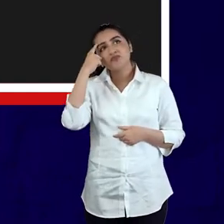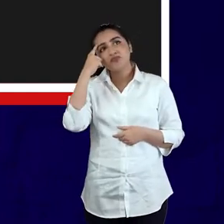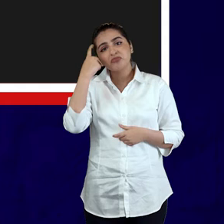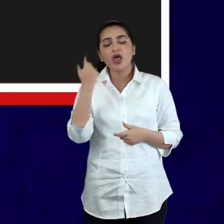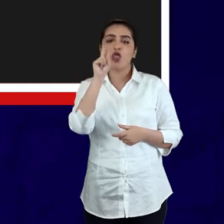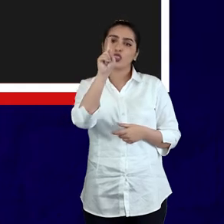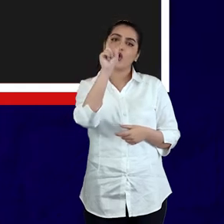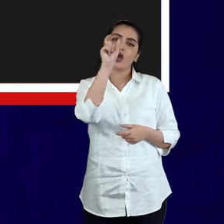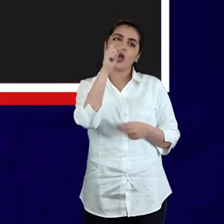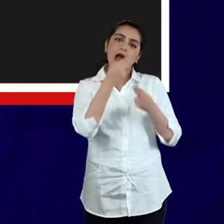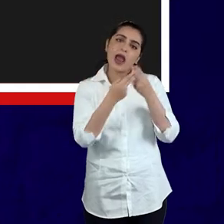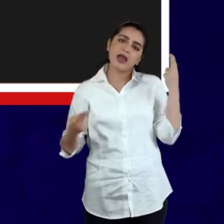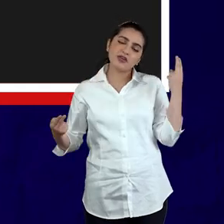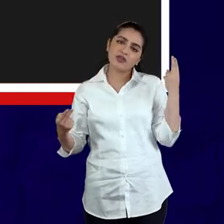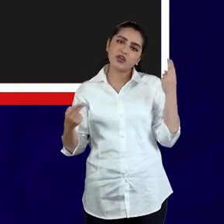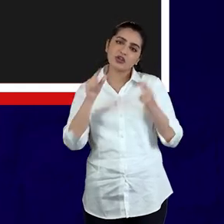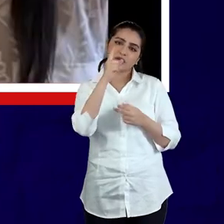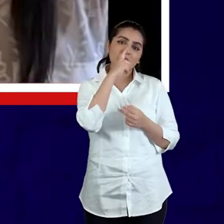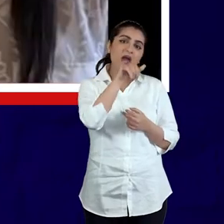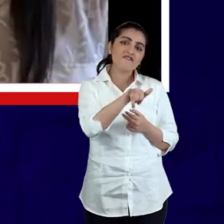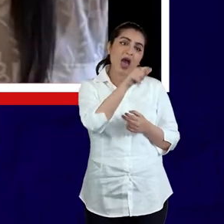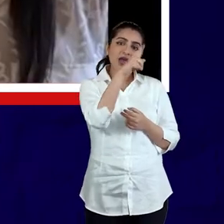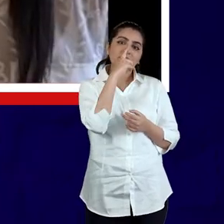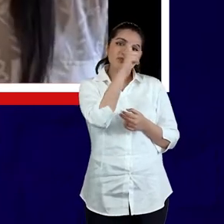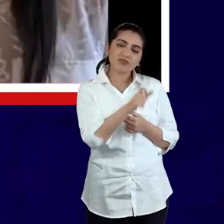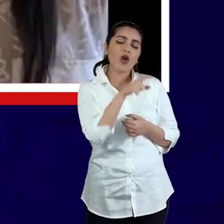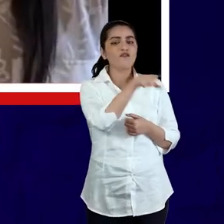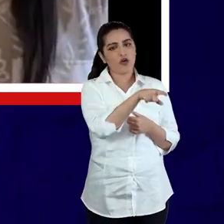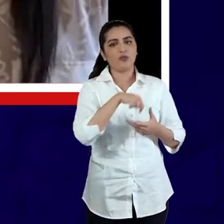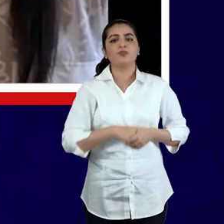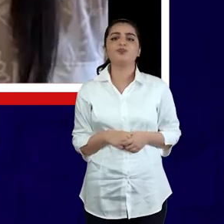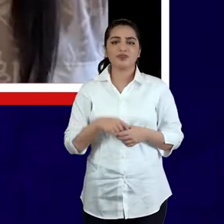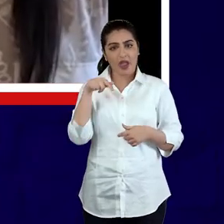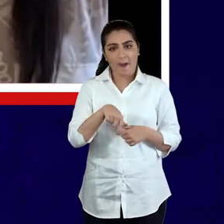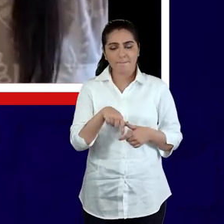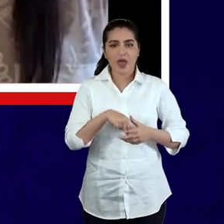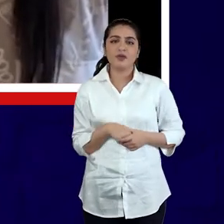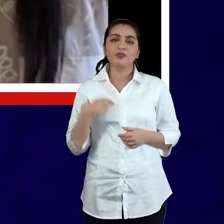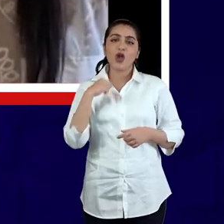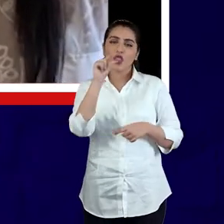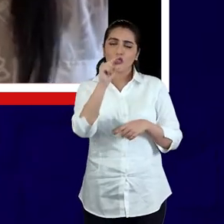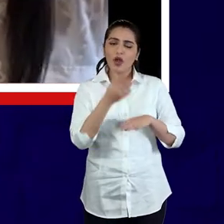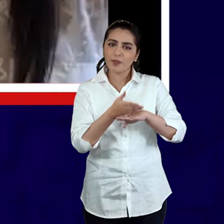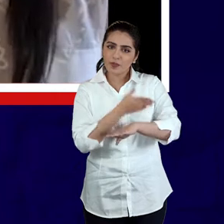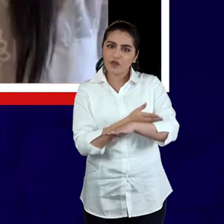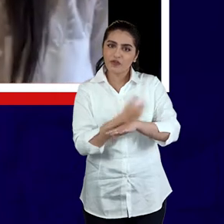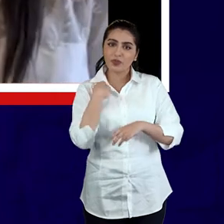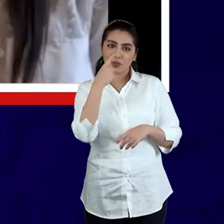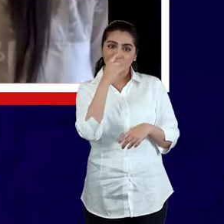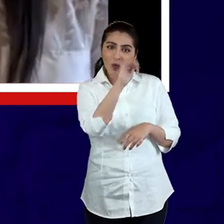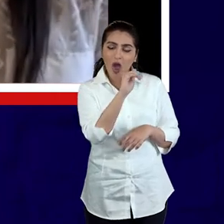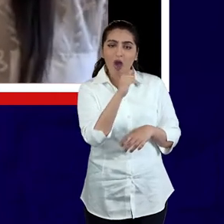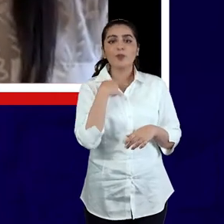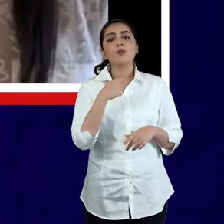thought I would give an introduction to Yasmeen. Now, just before the call,